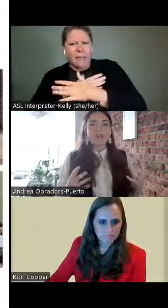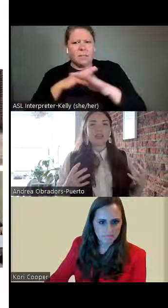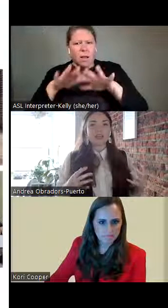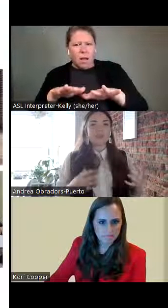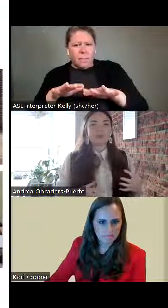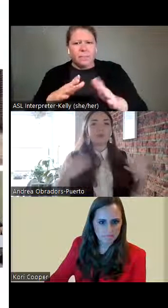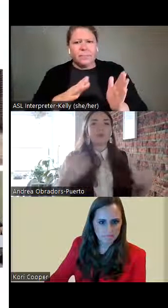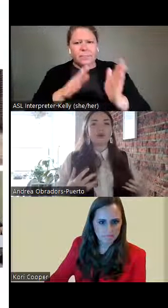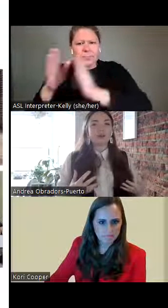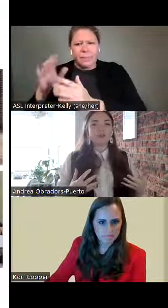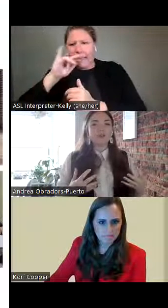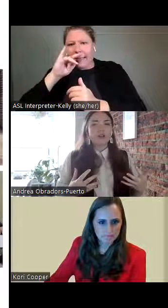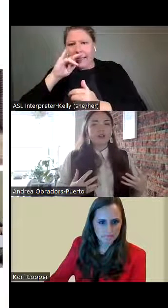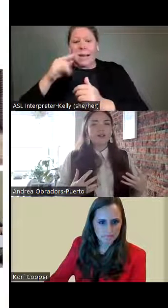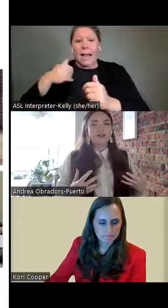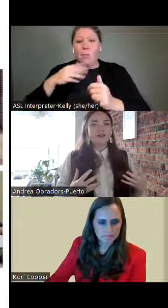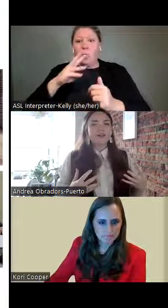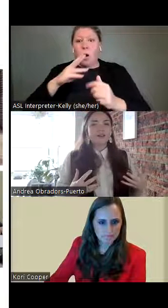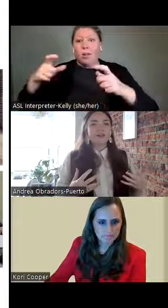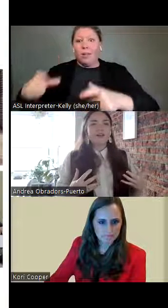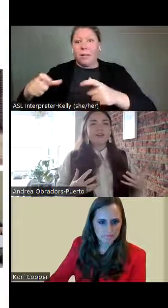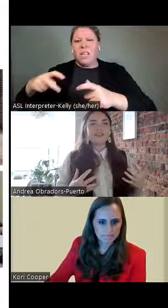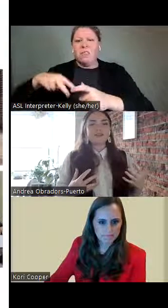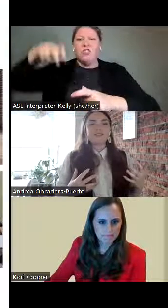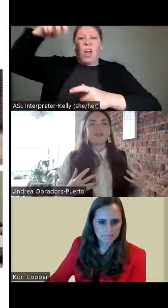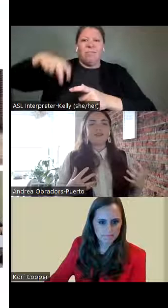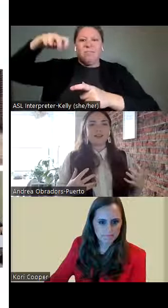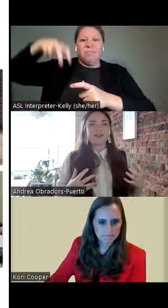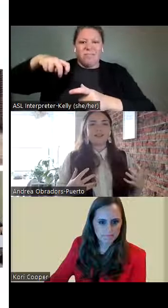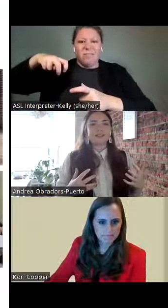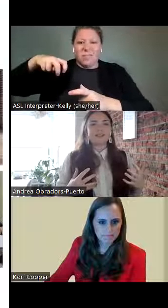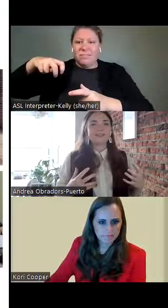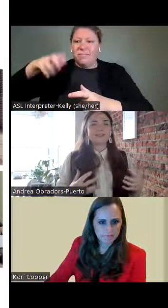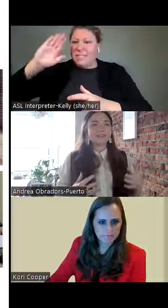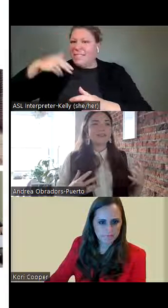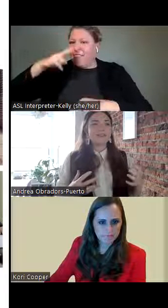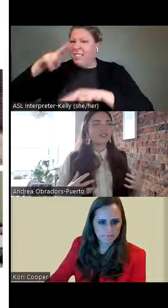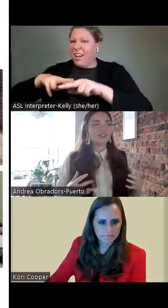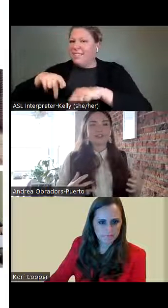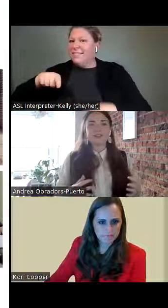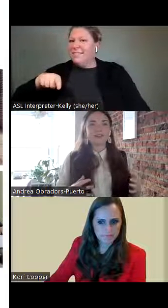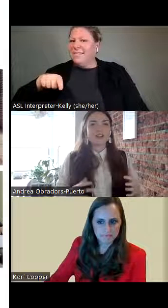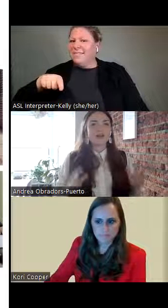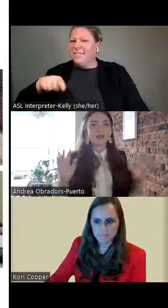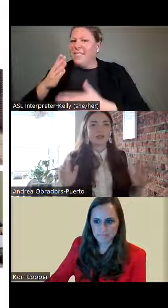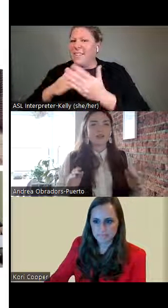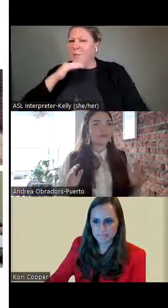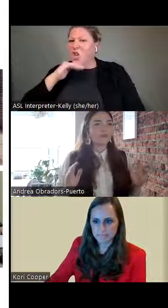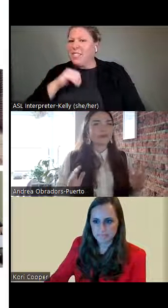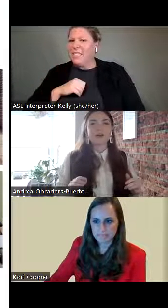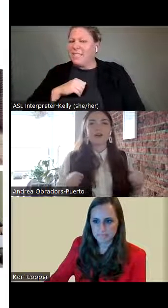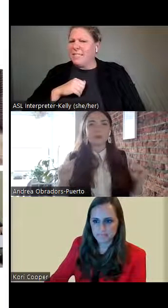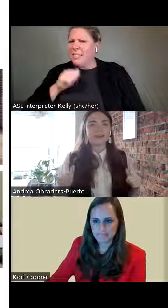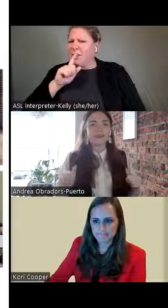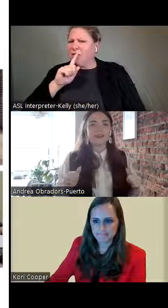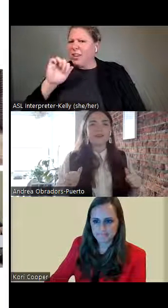have a kid jumping in a puddle. I think he's having some fun and some dirt in it. Not sure how their parents will feel